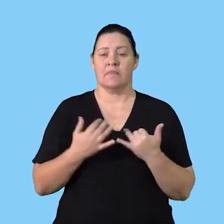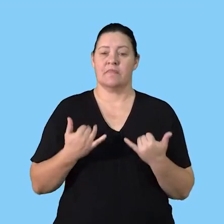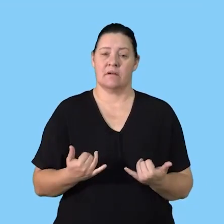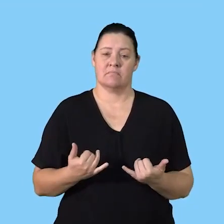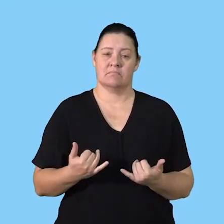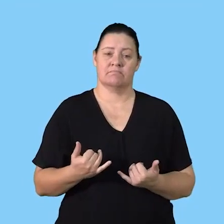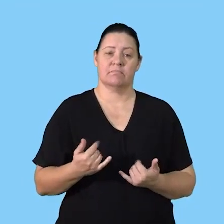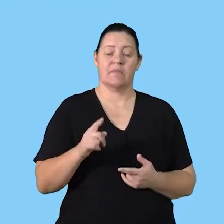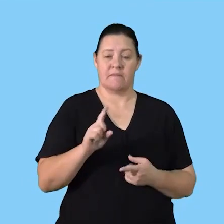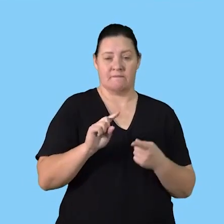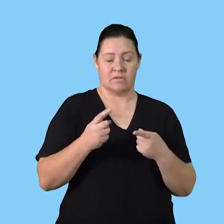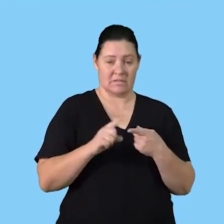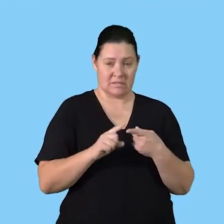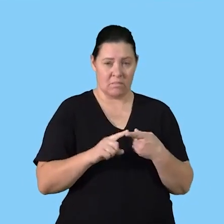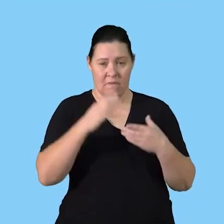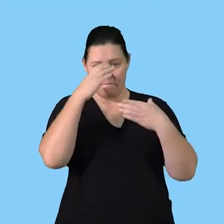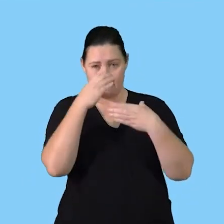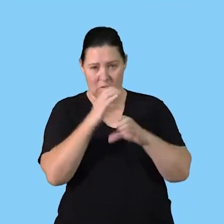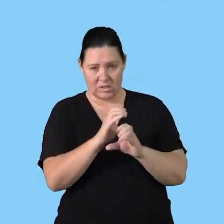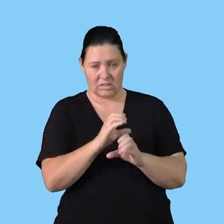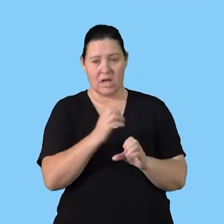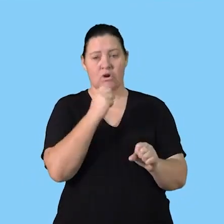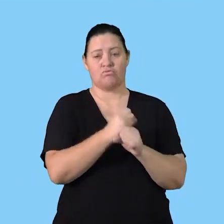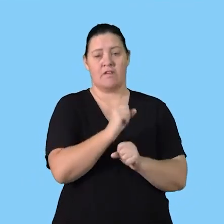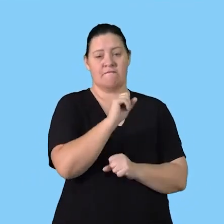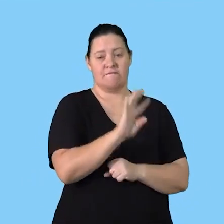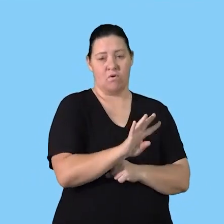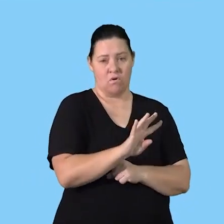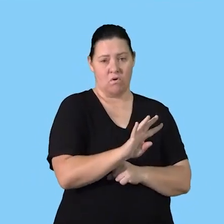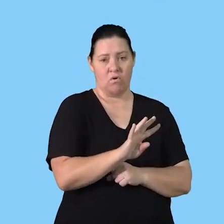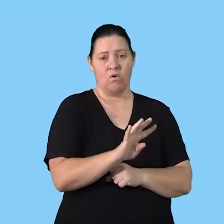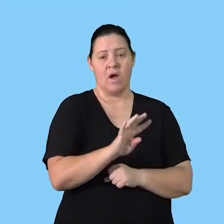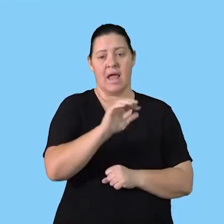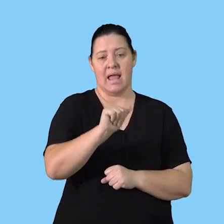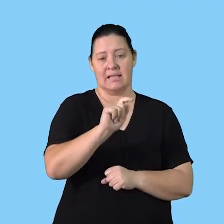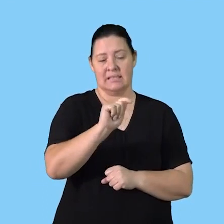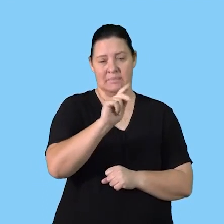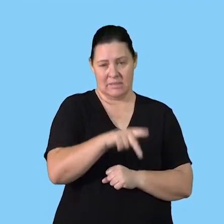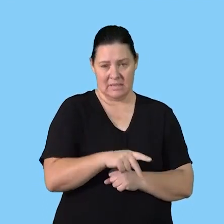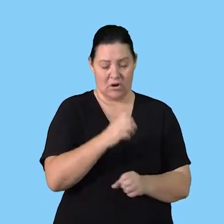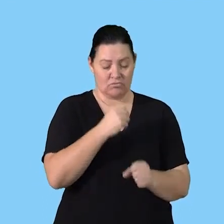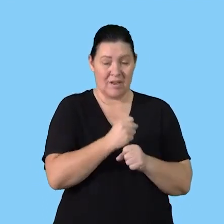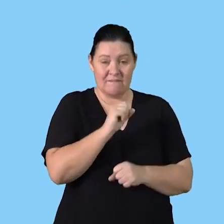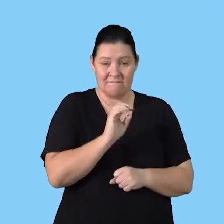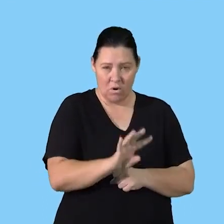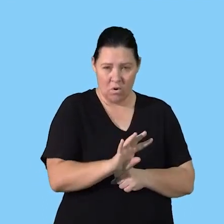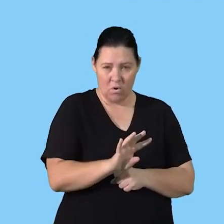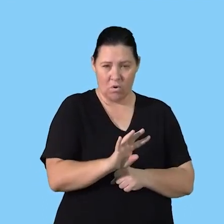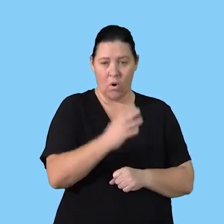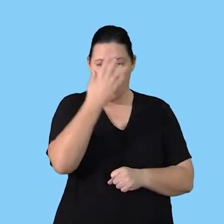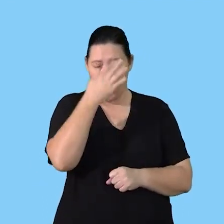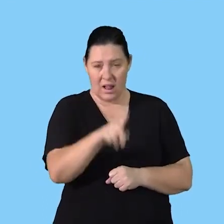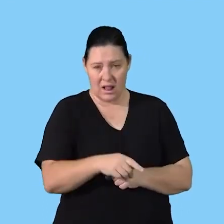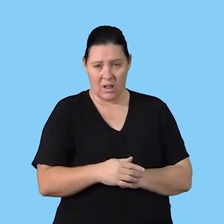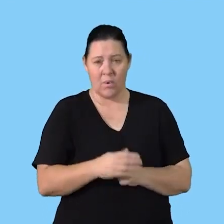In terms of the first slides, we will be focusing on Grade 4 Annual Teaching Plan. In Grade 4,